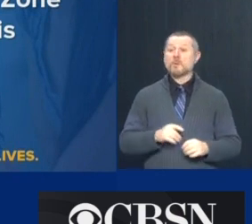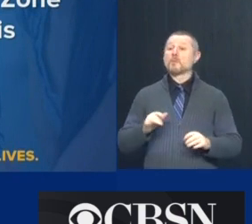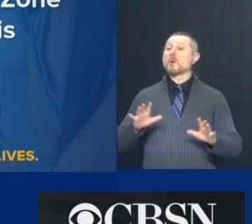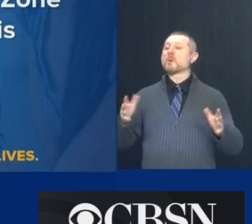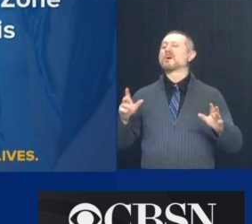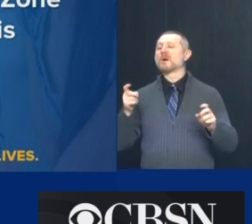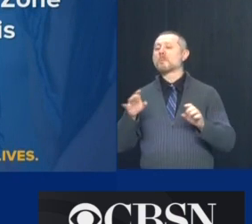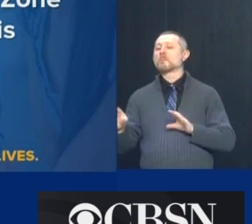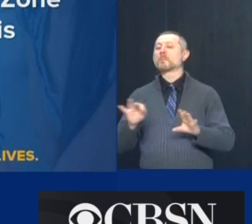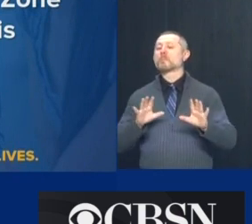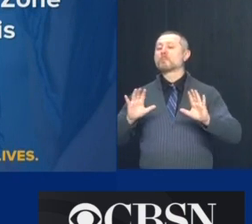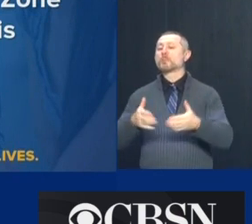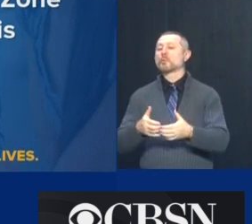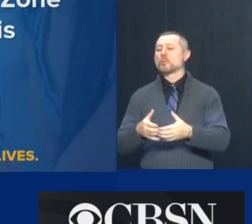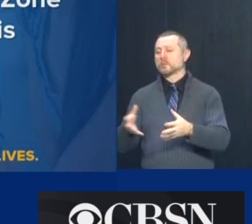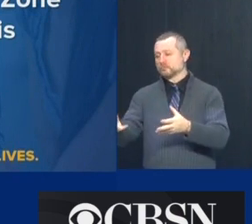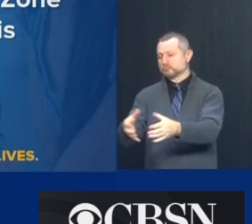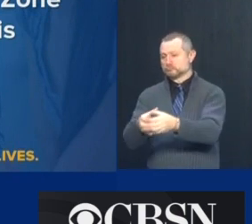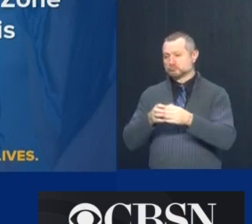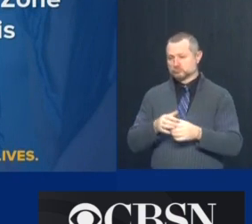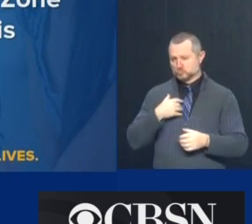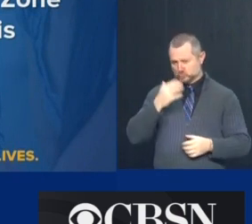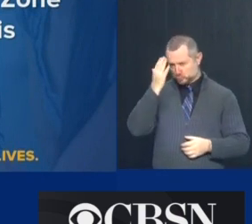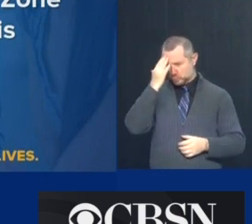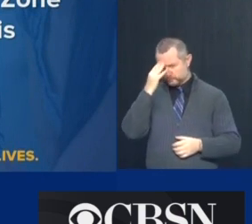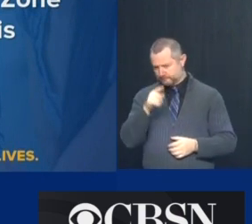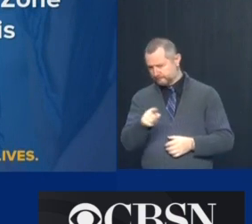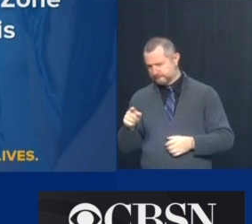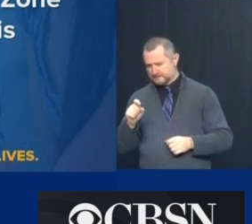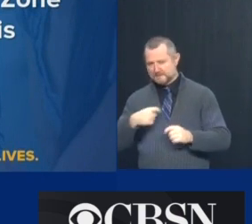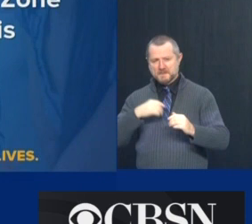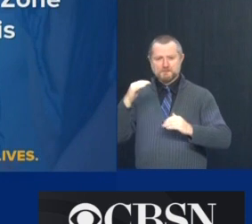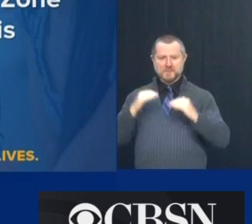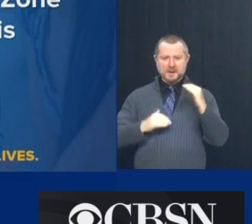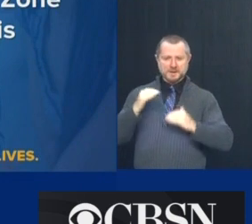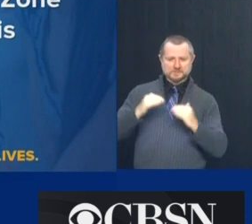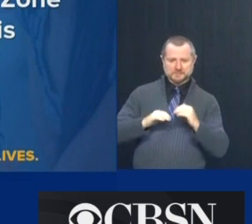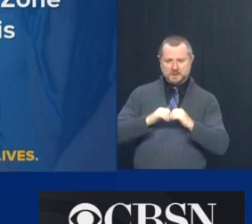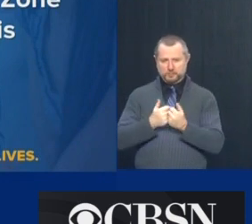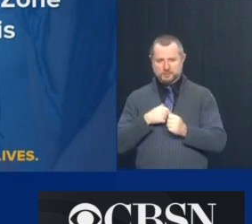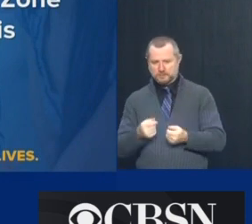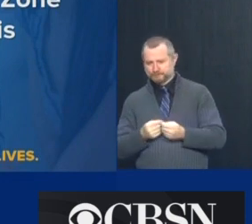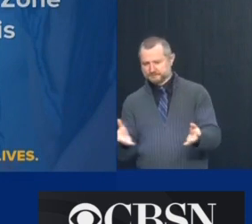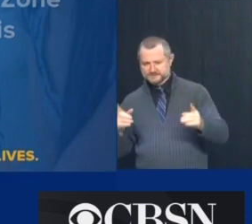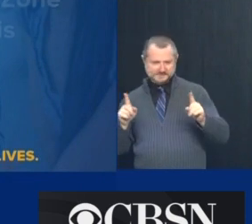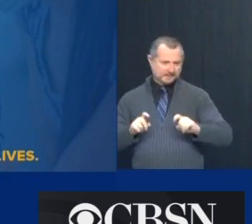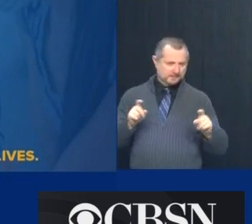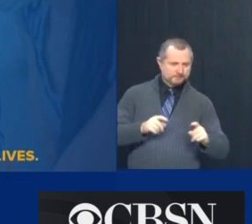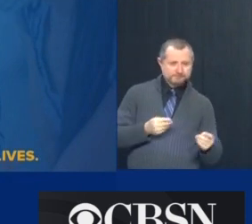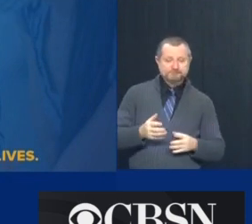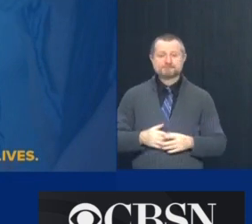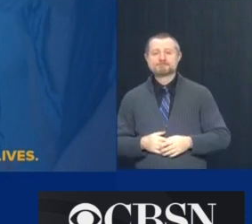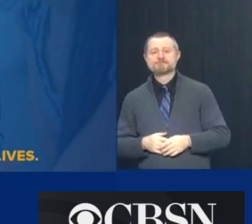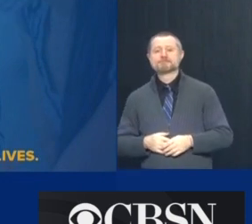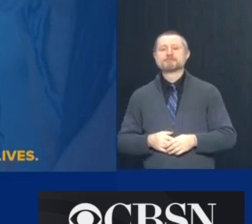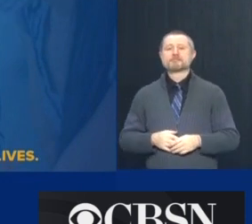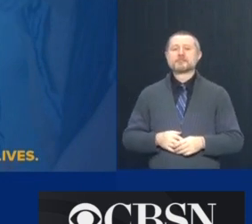test. Again, we're very aware of the need to balance the tests because a lot of people need